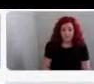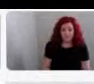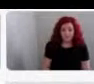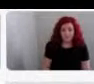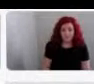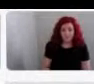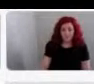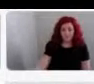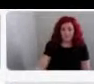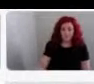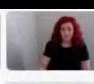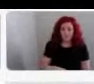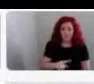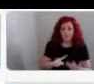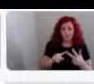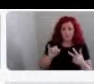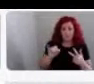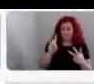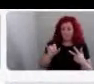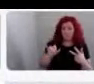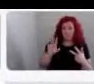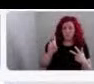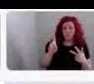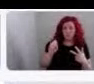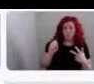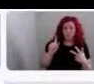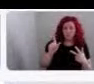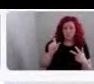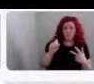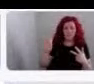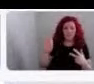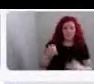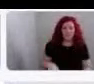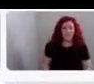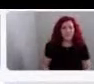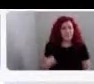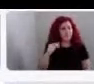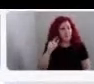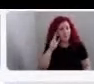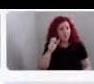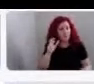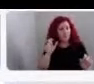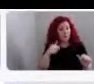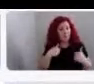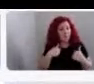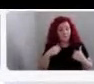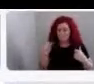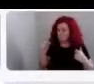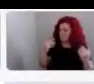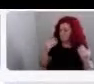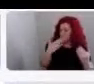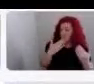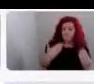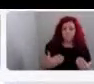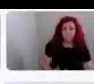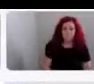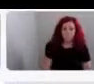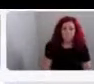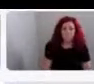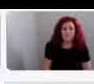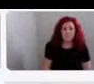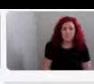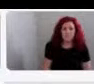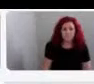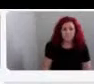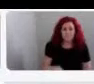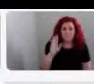all right we'll go to judy dolo judy are you there yes i'm here can you hear me yes thank you please proceed uh hello my